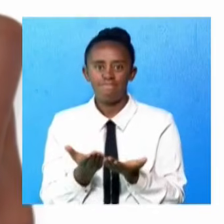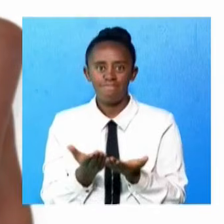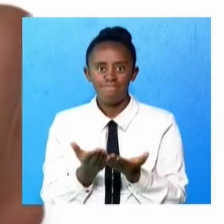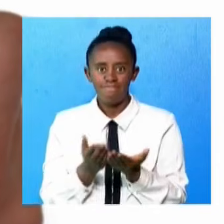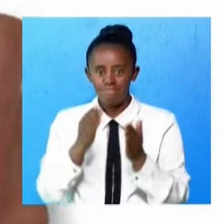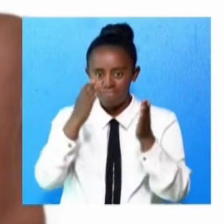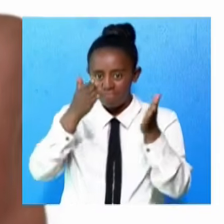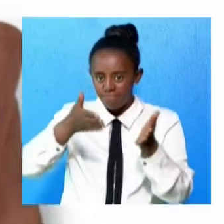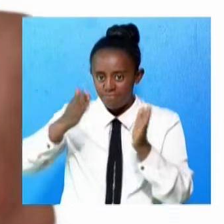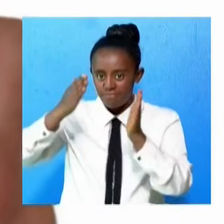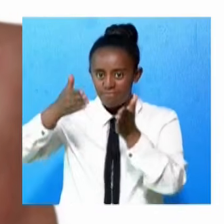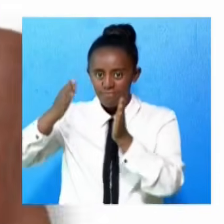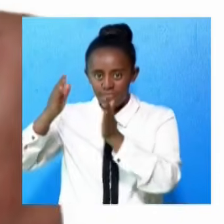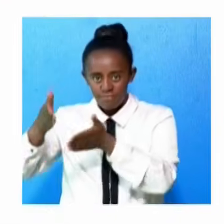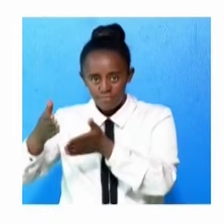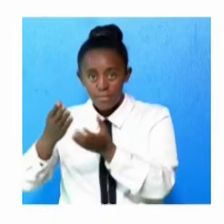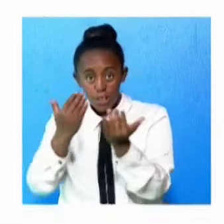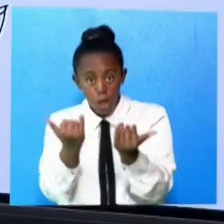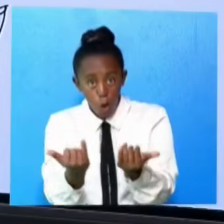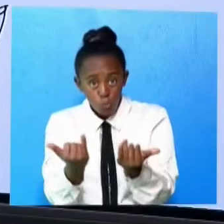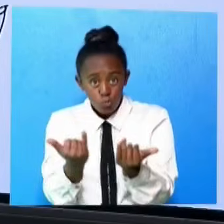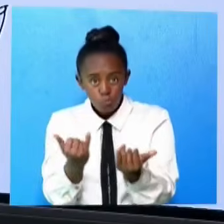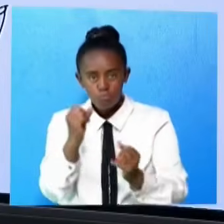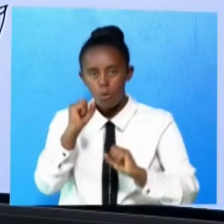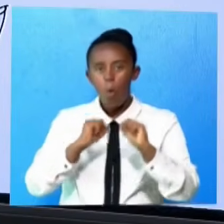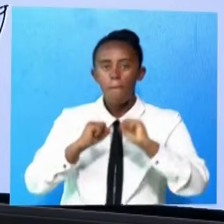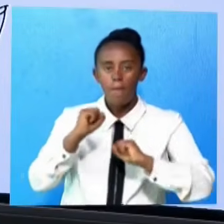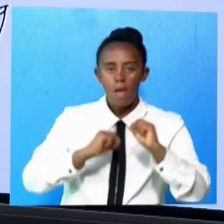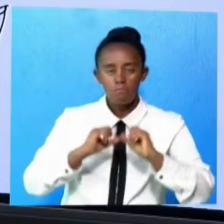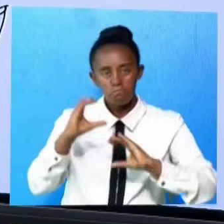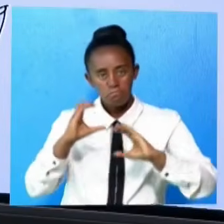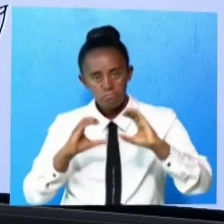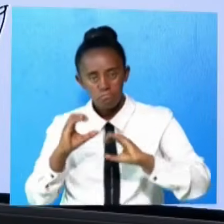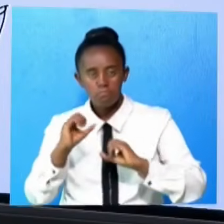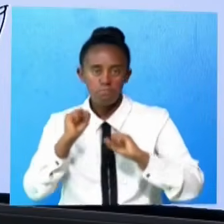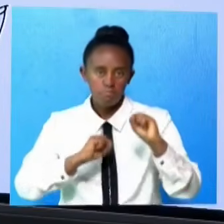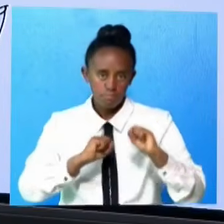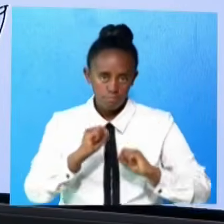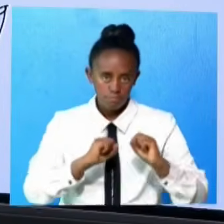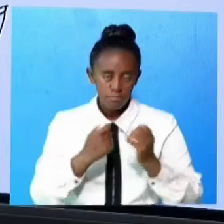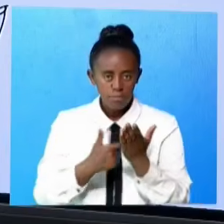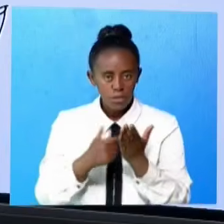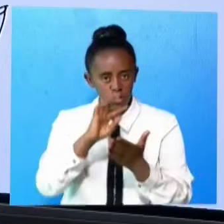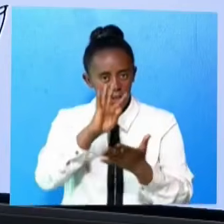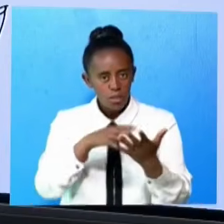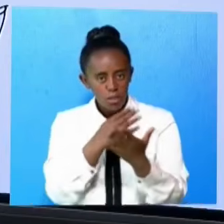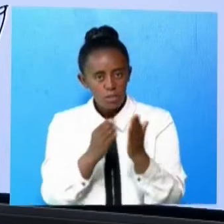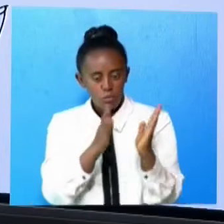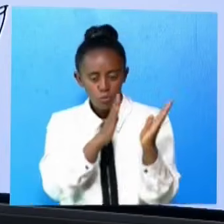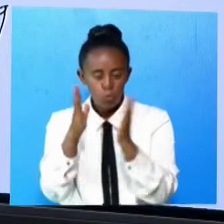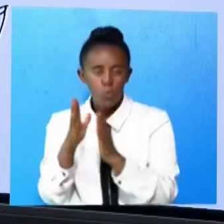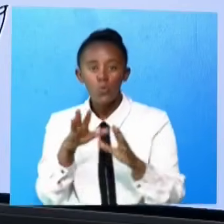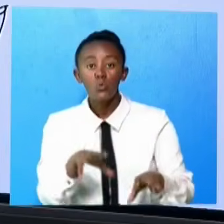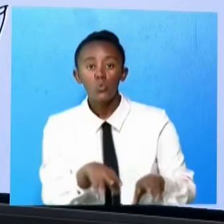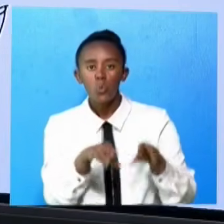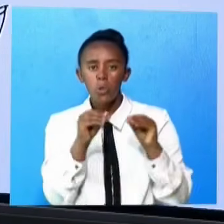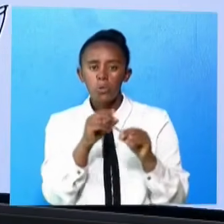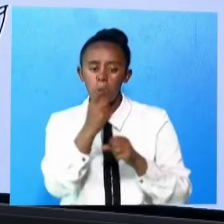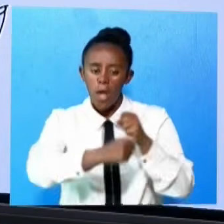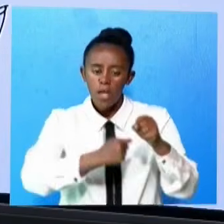go and compare this table of the students according to their